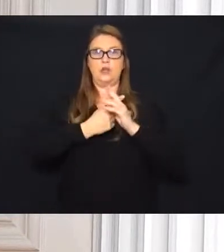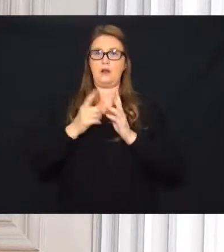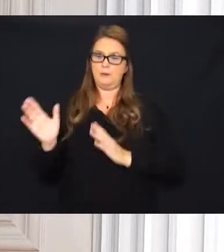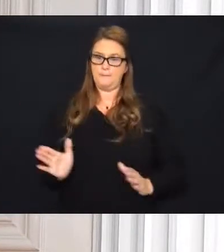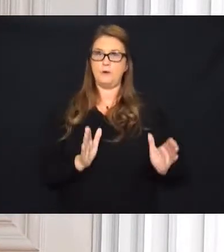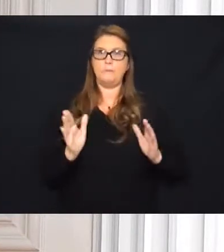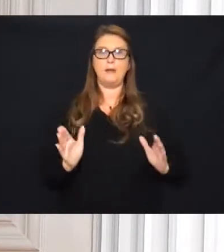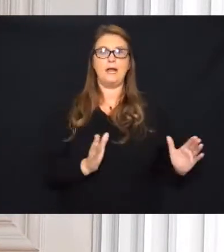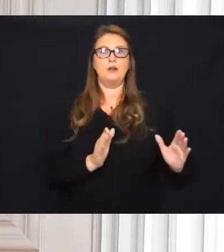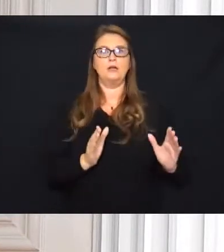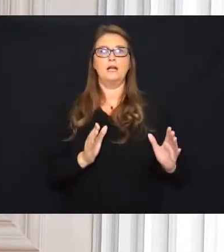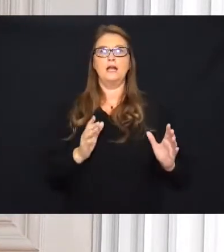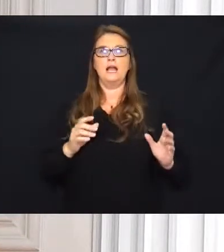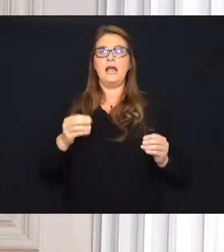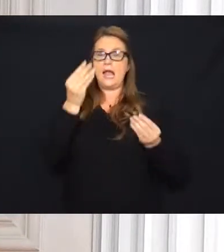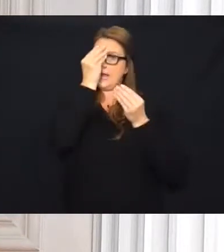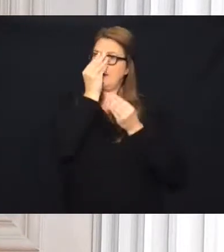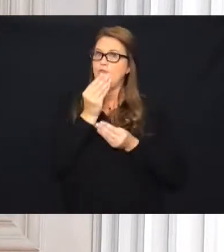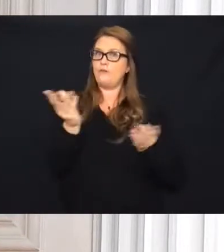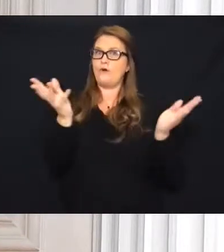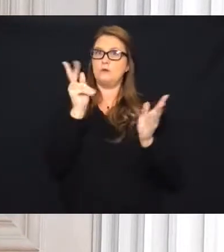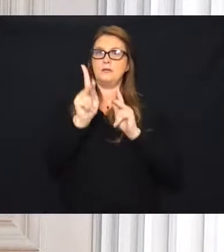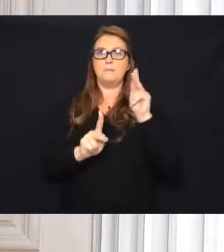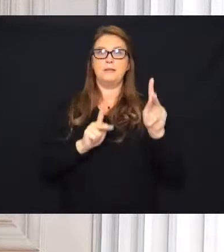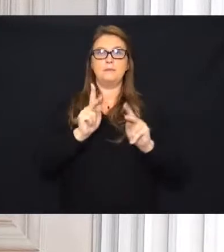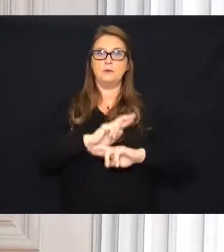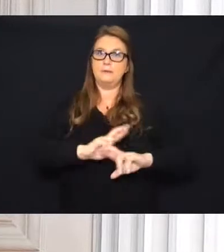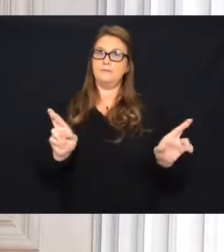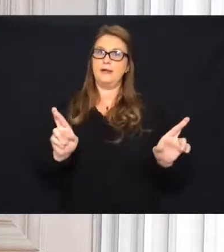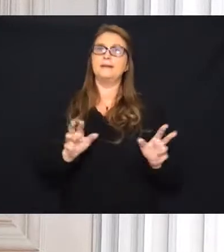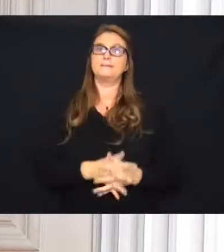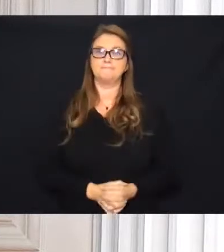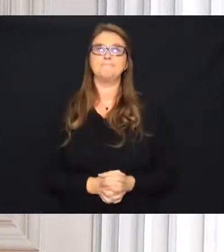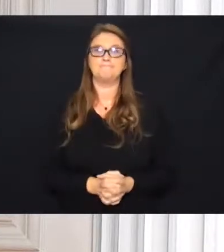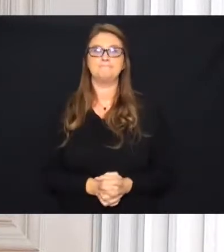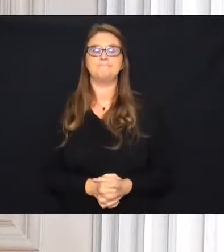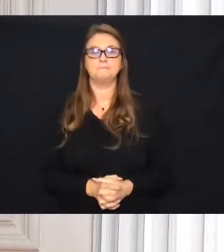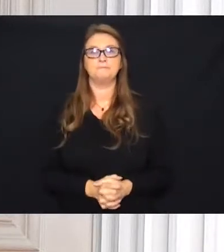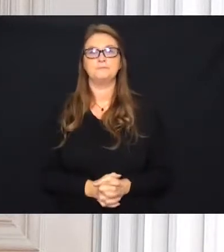protect our most vulnerable and our most valuable asset, our children. Thank you.